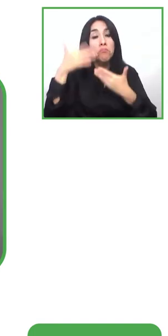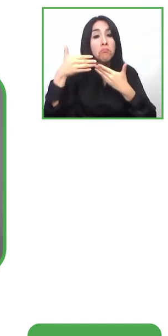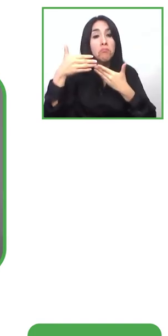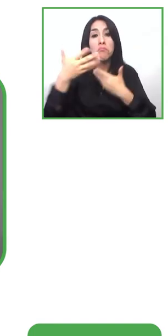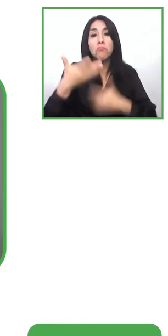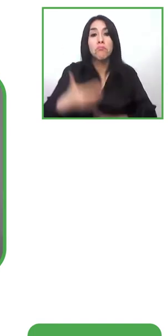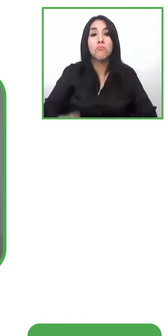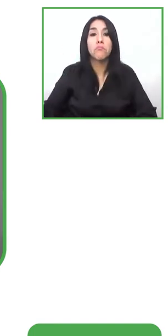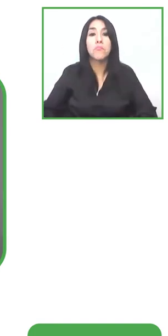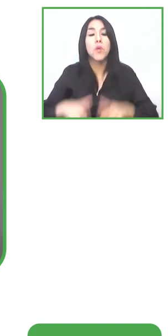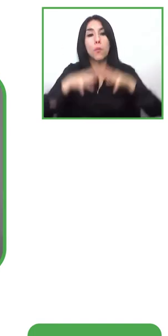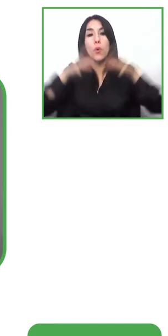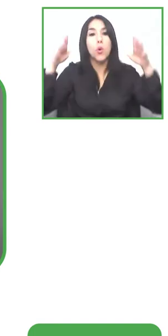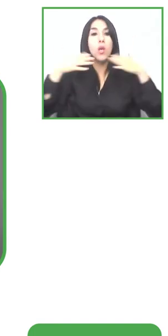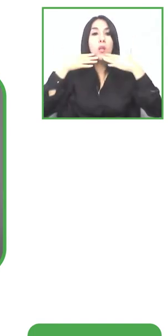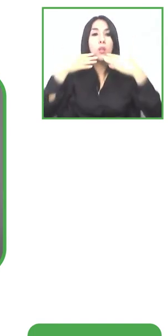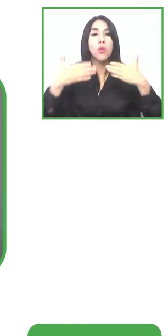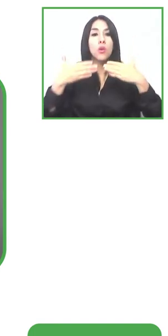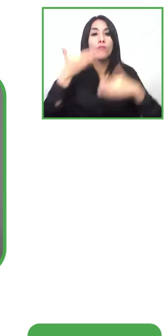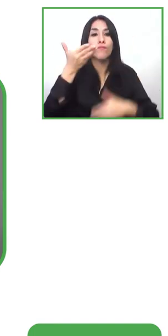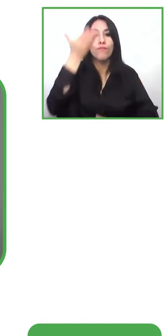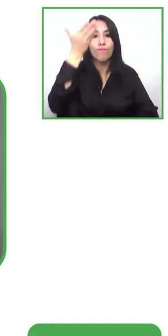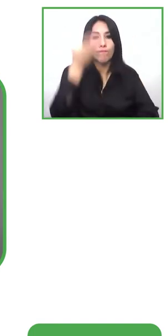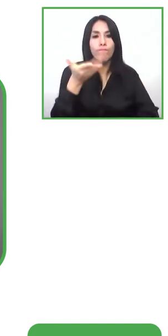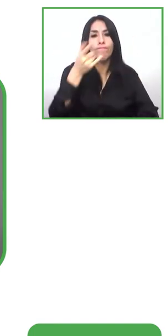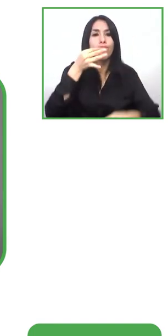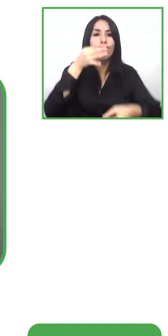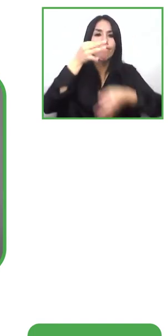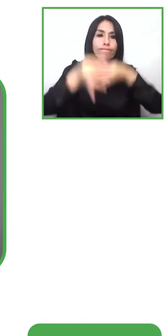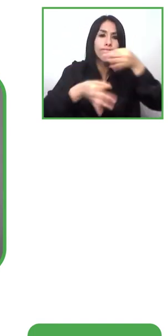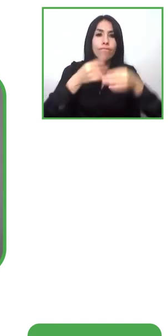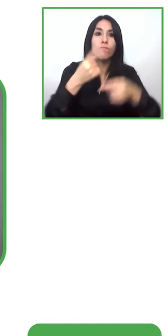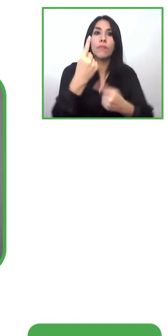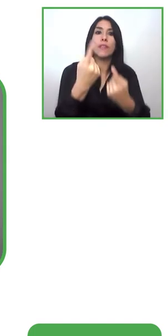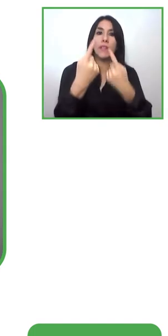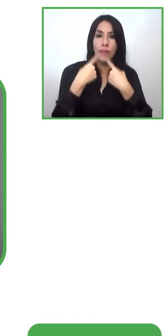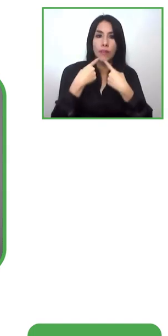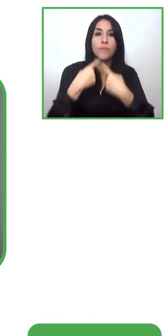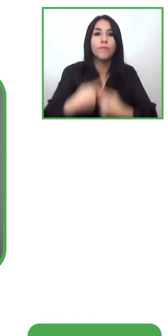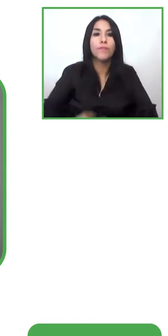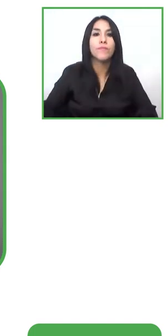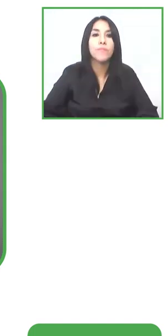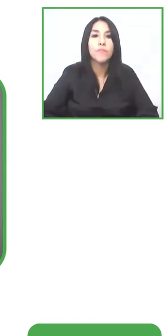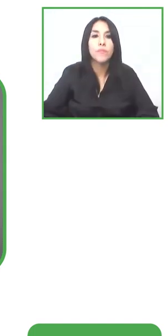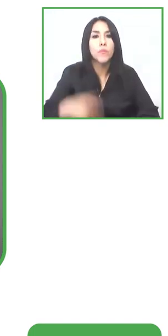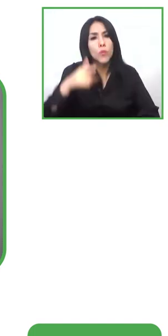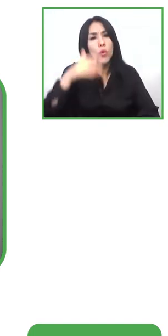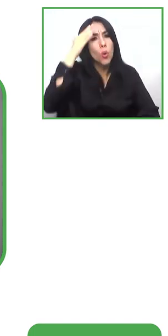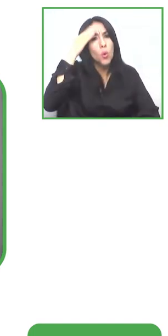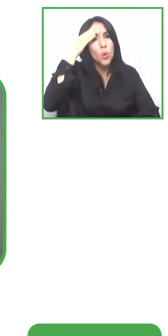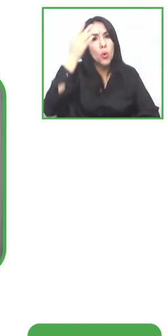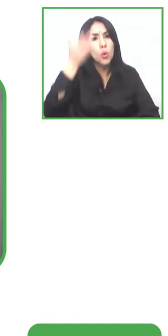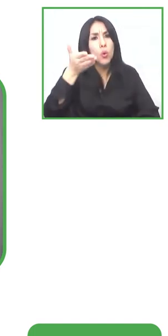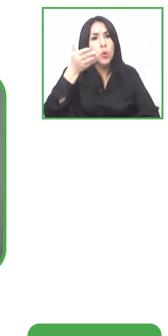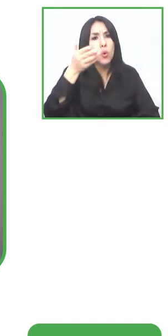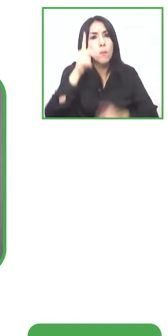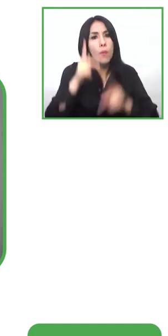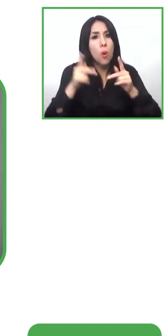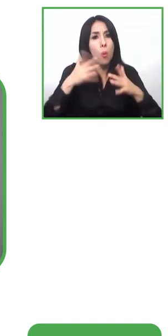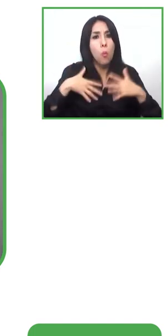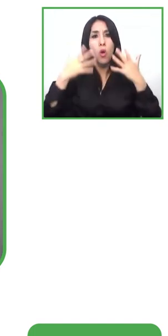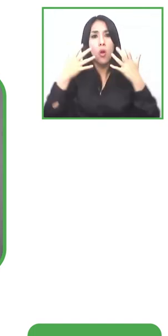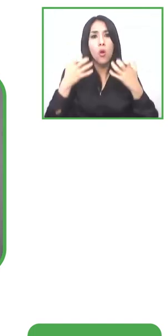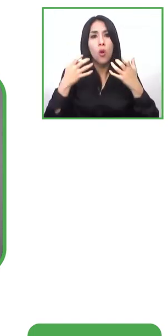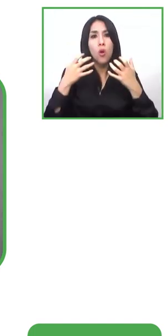project, but in a more informal project, so to speak, in a more informal setting, to provide